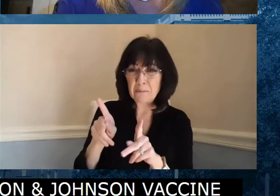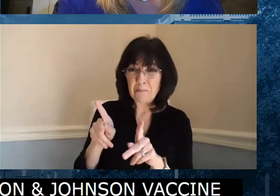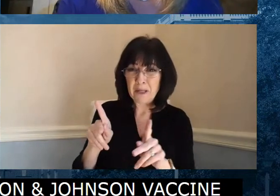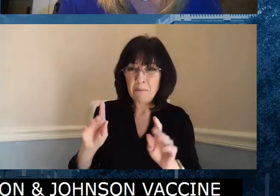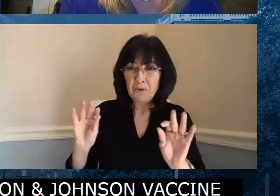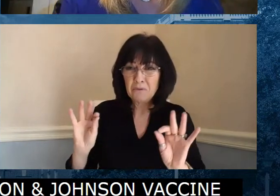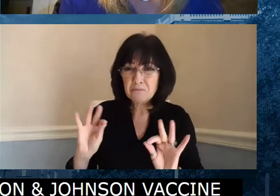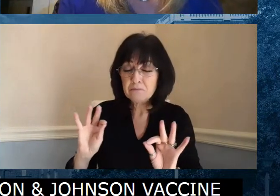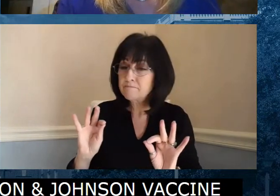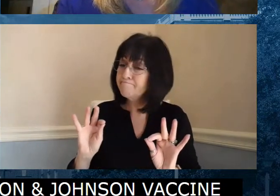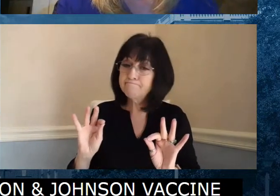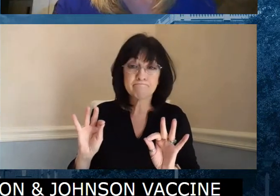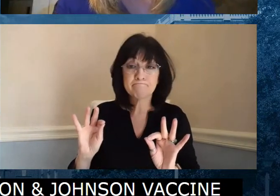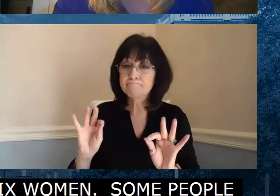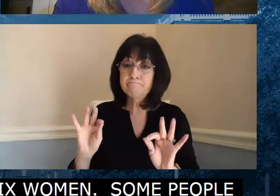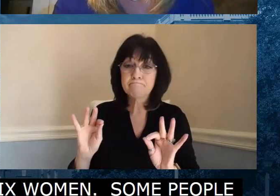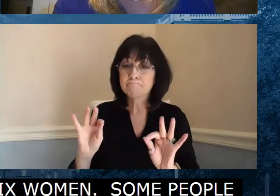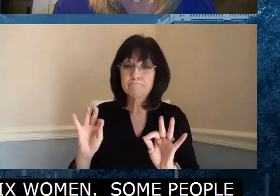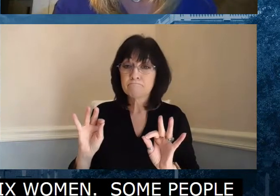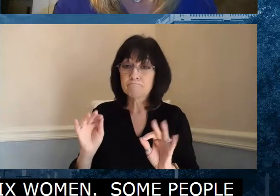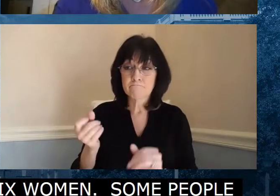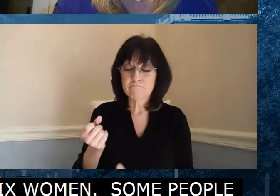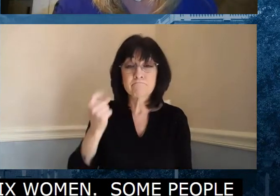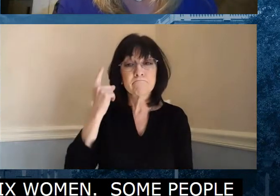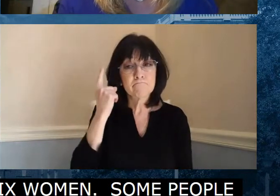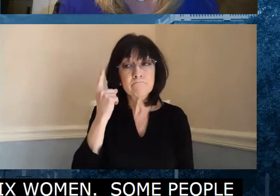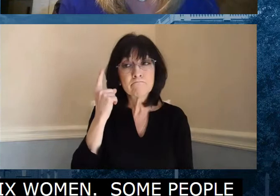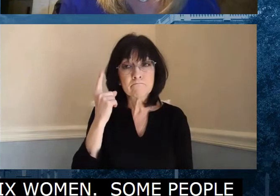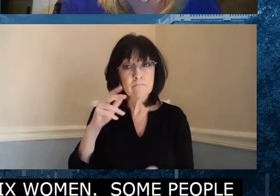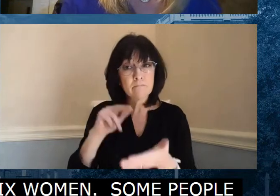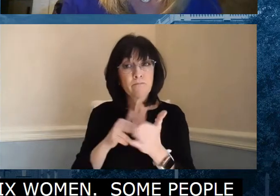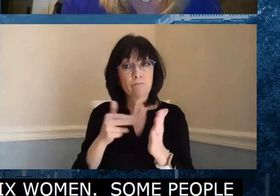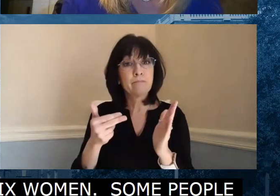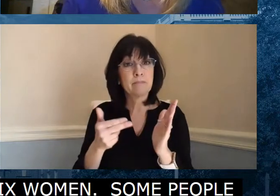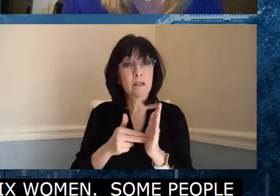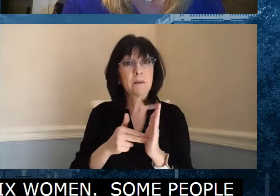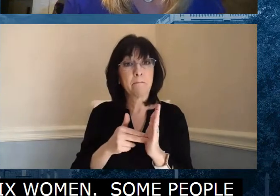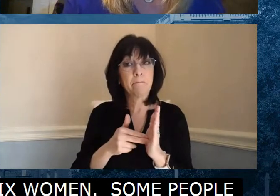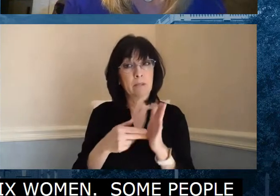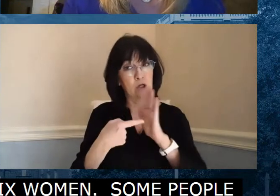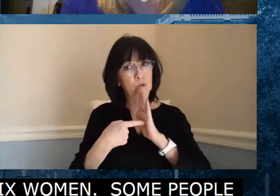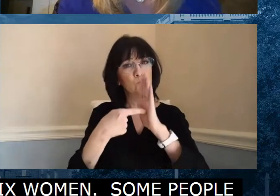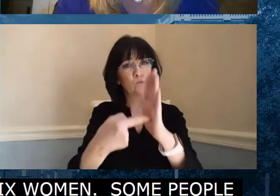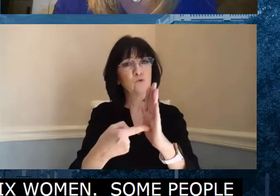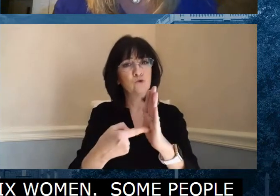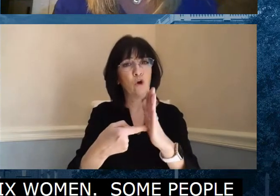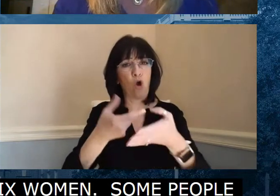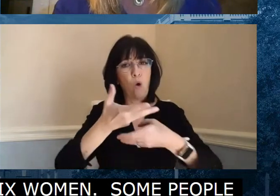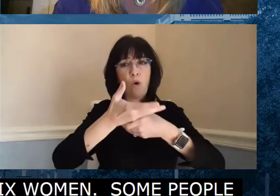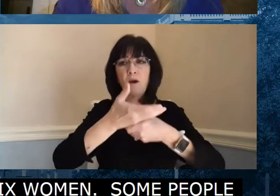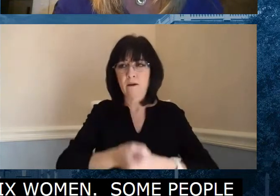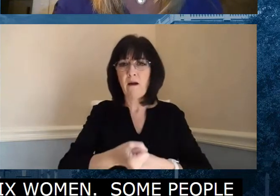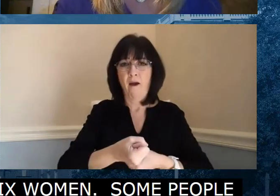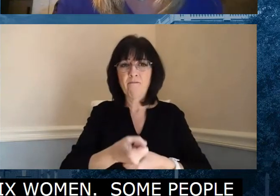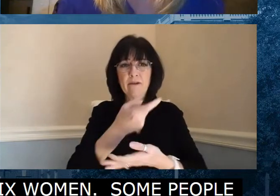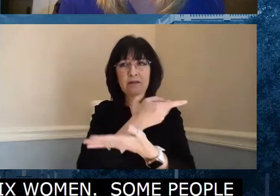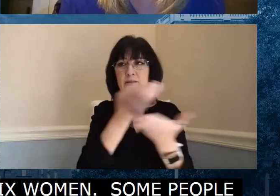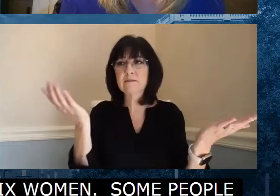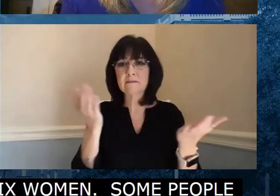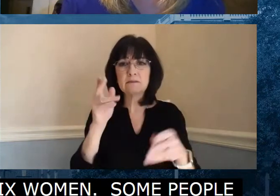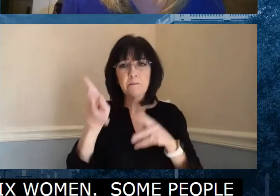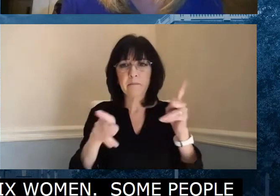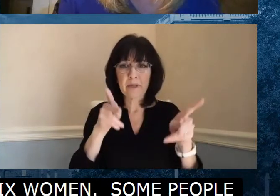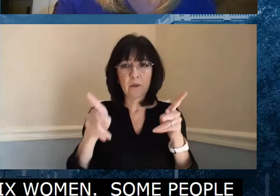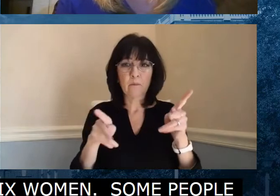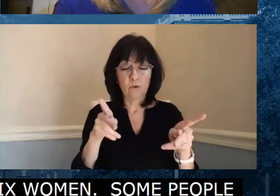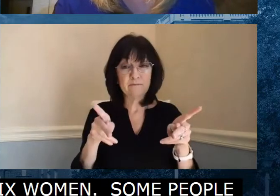been that this action should really bolster the confidence of the American people in the vaccine safety processes, that